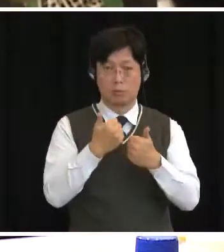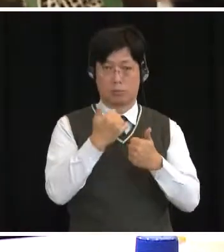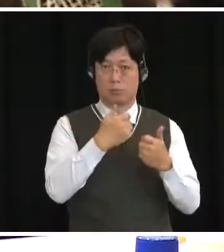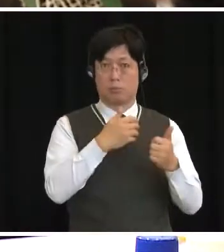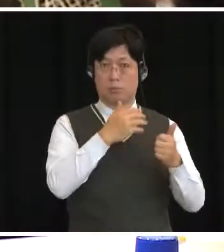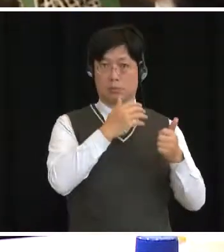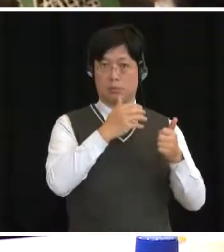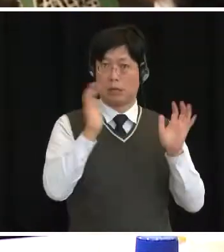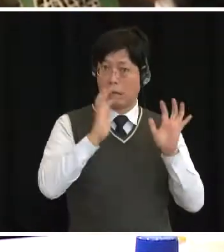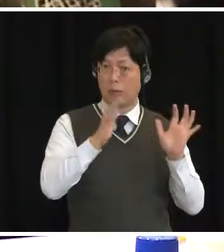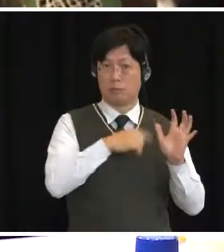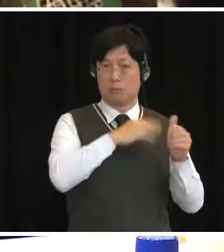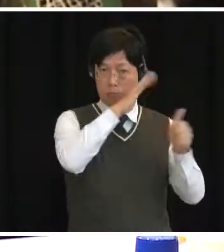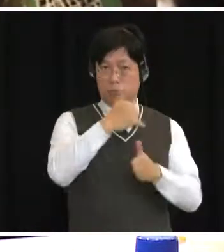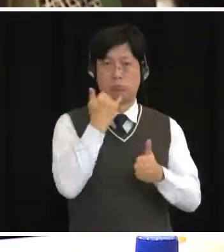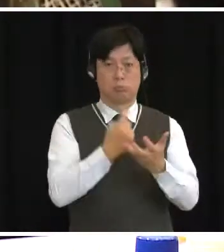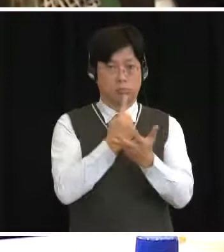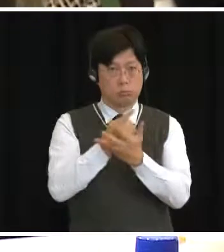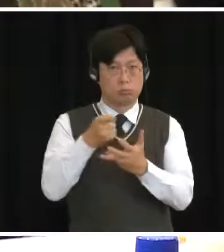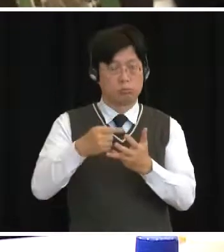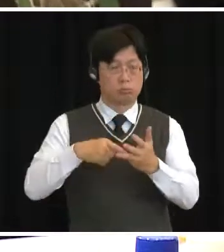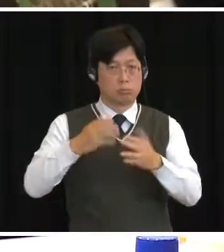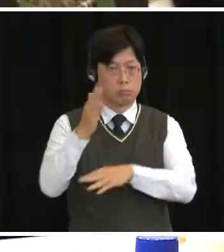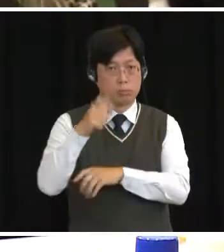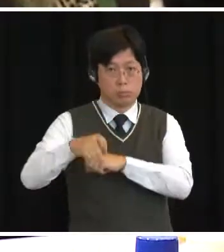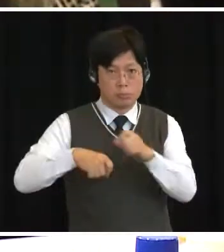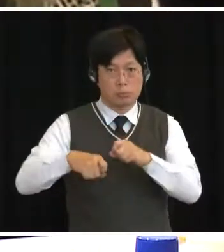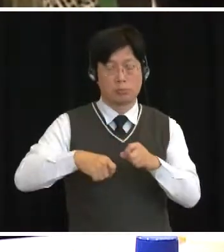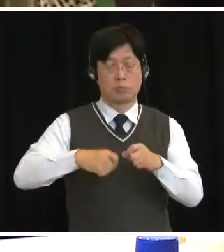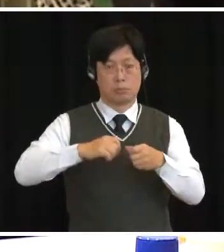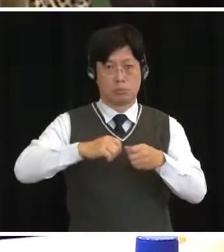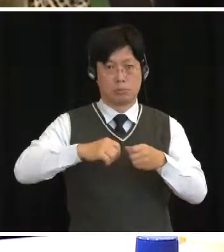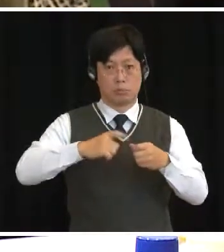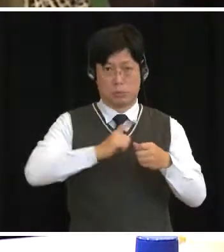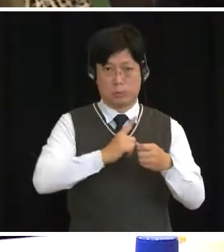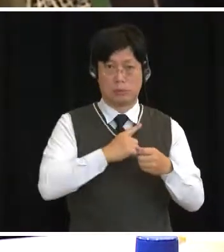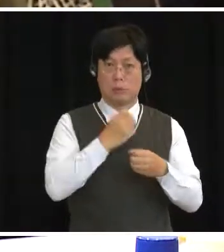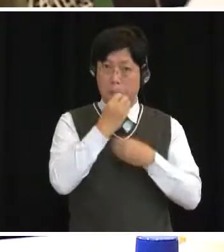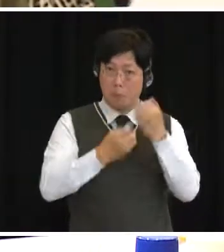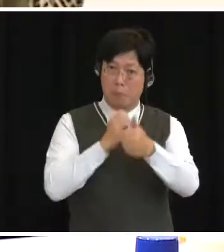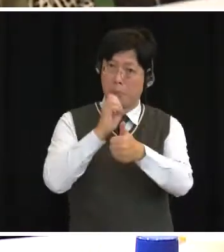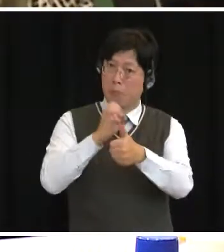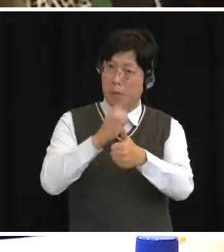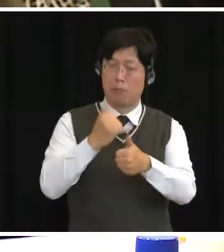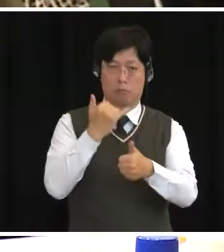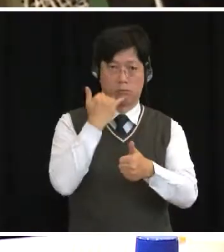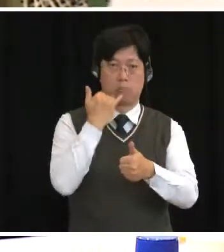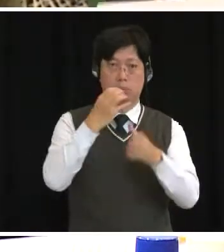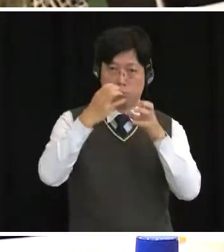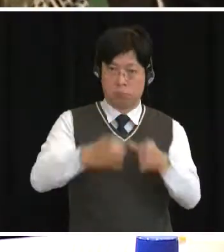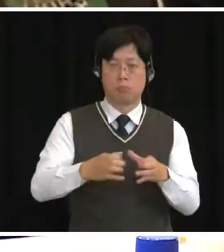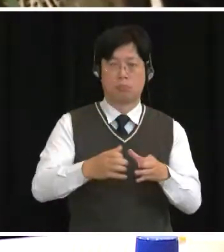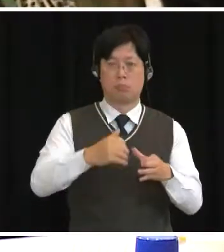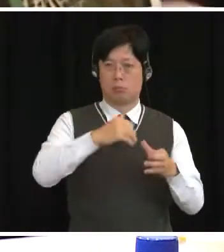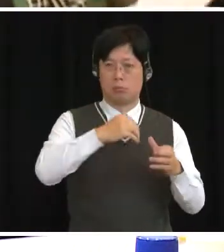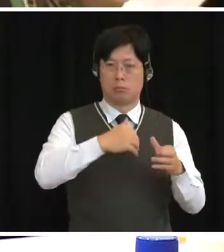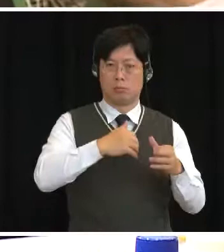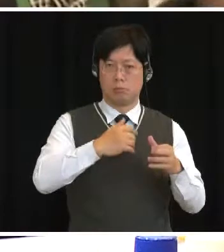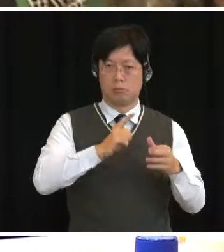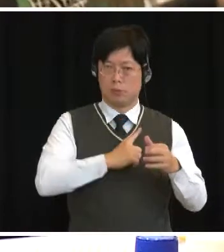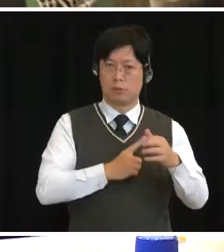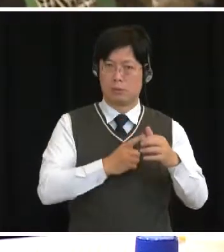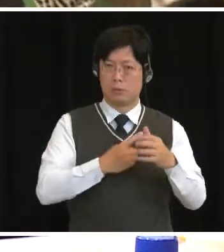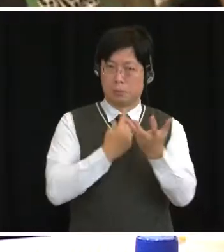And Children's Councils is a place where children can participate in decision-making or policy-making and express their